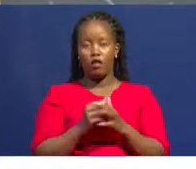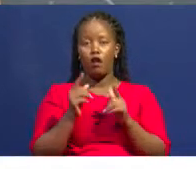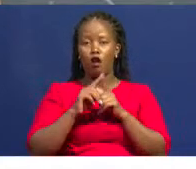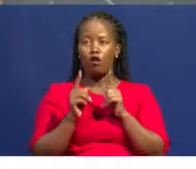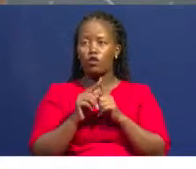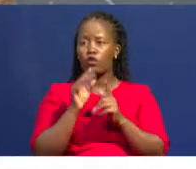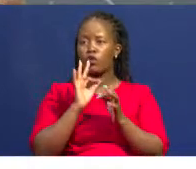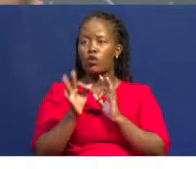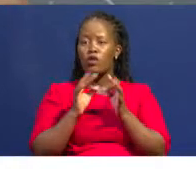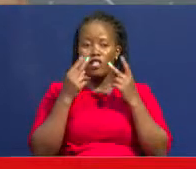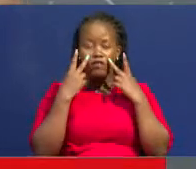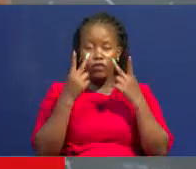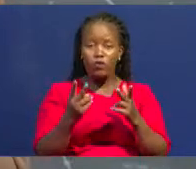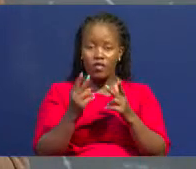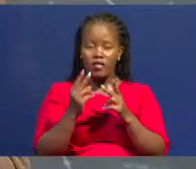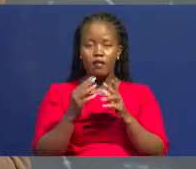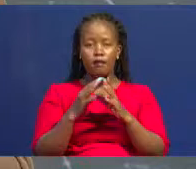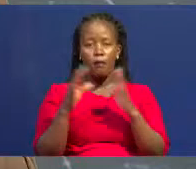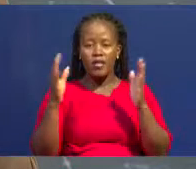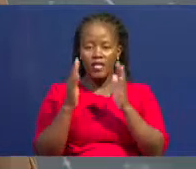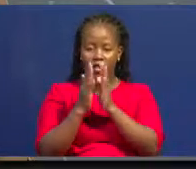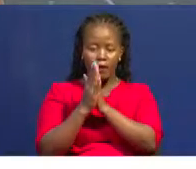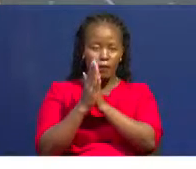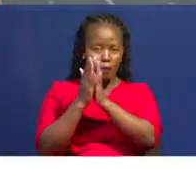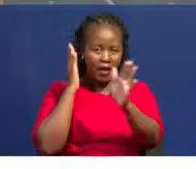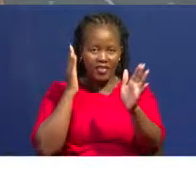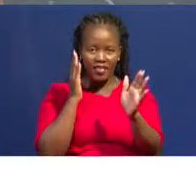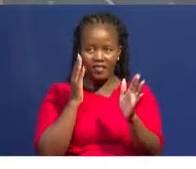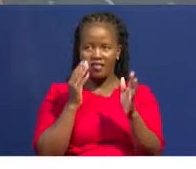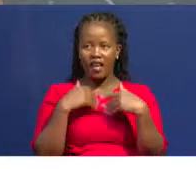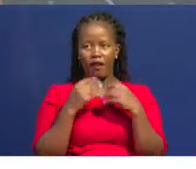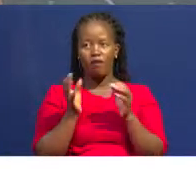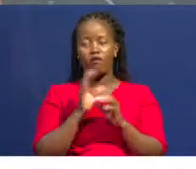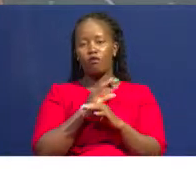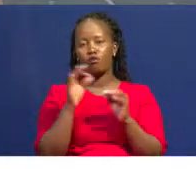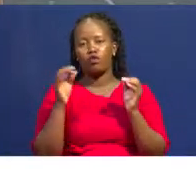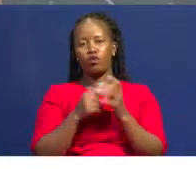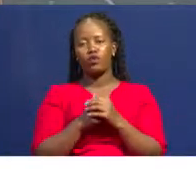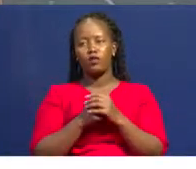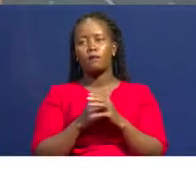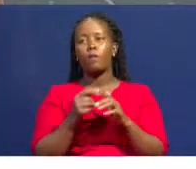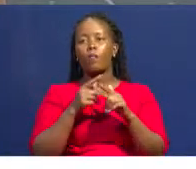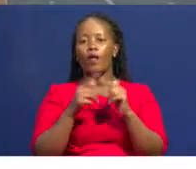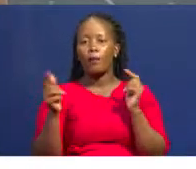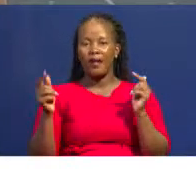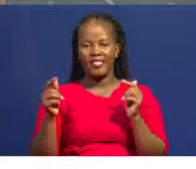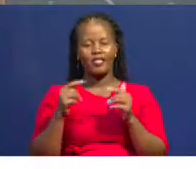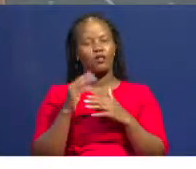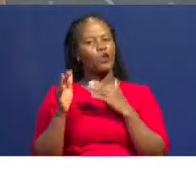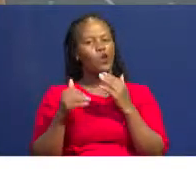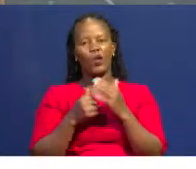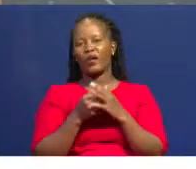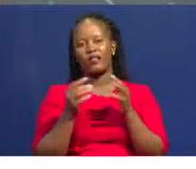buses, they don't have those small vehicles. It's big buses. They are the same. The routine is the